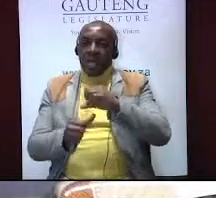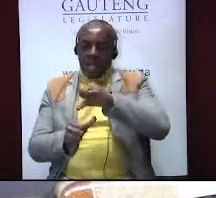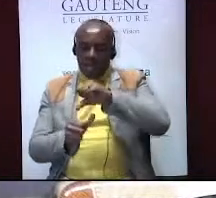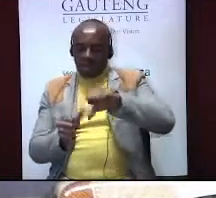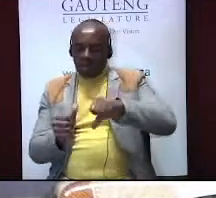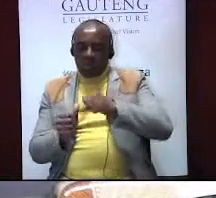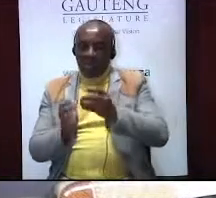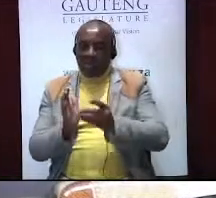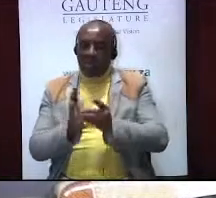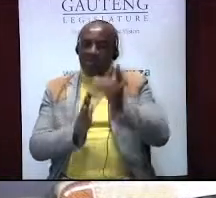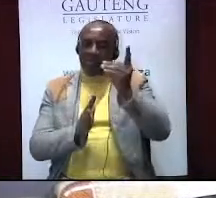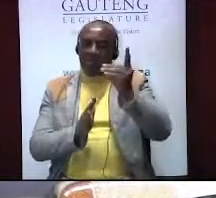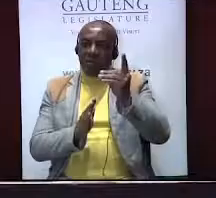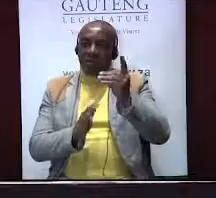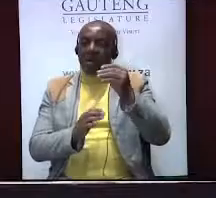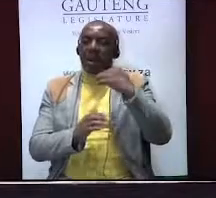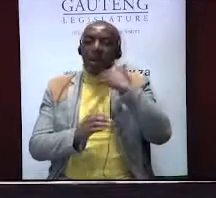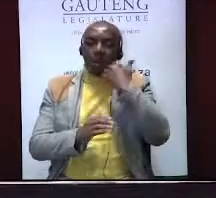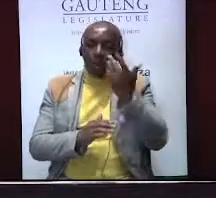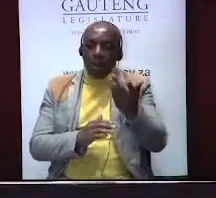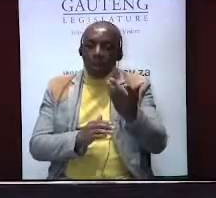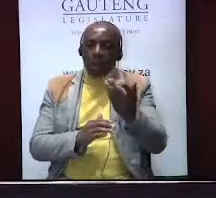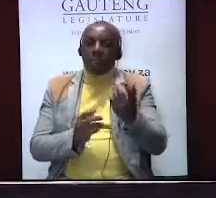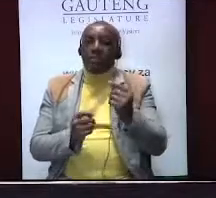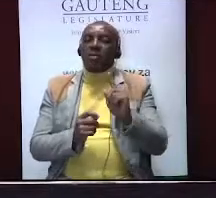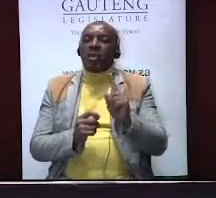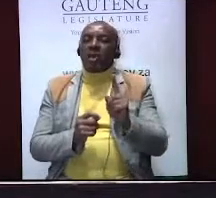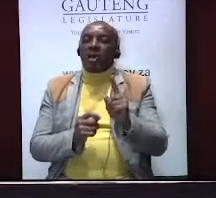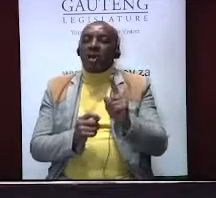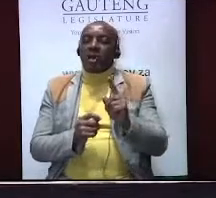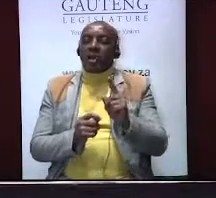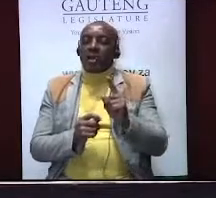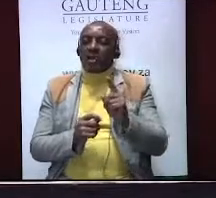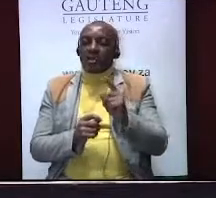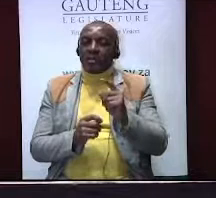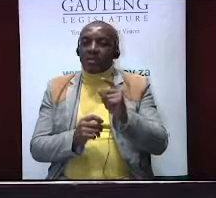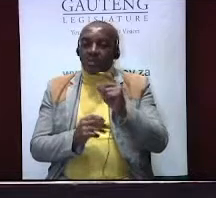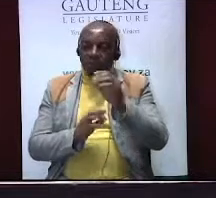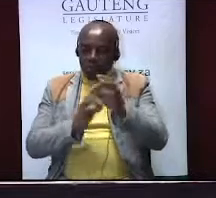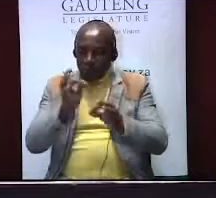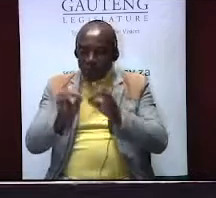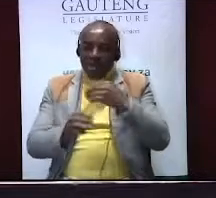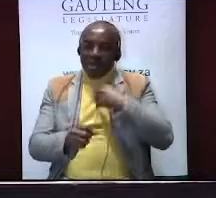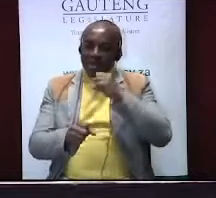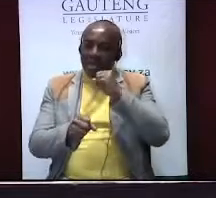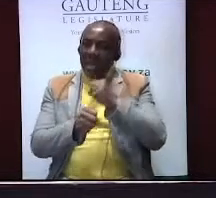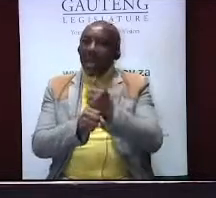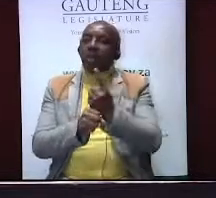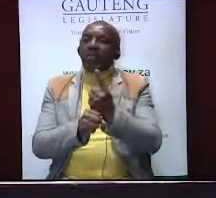But Chair, I would want to highlight the fact that as Gauteng